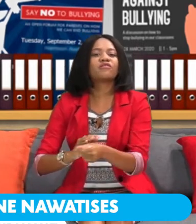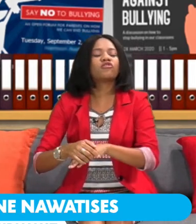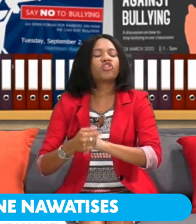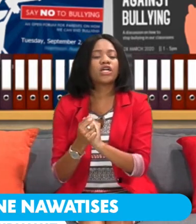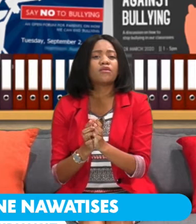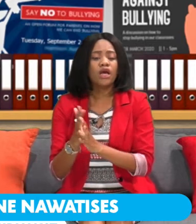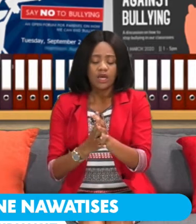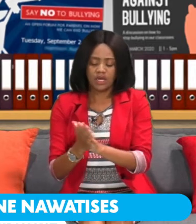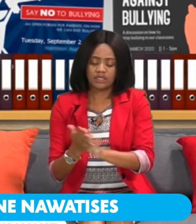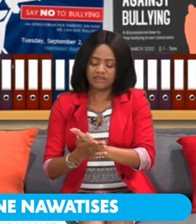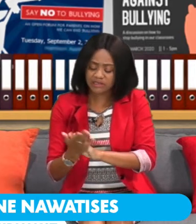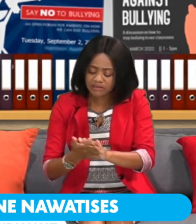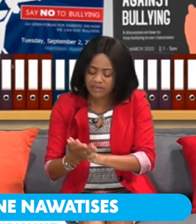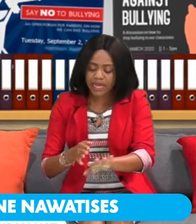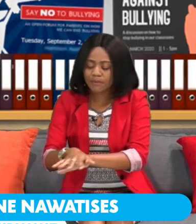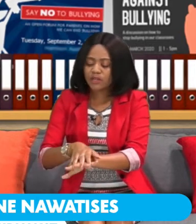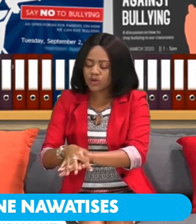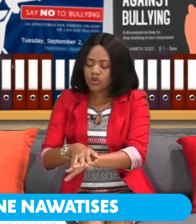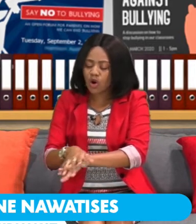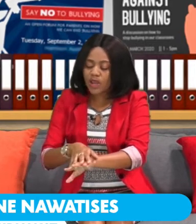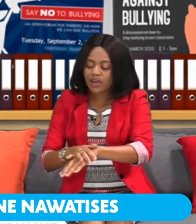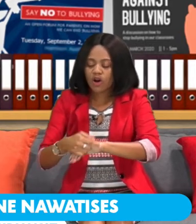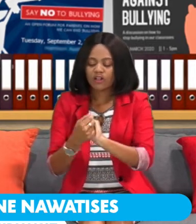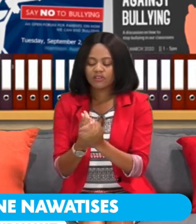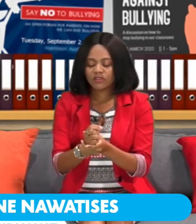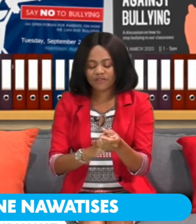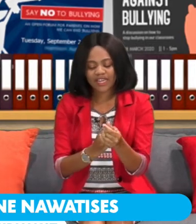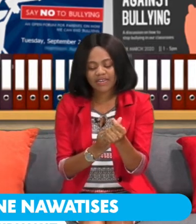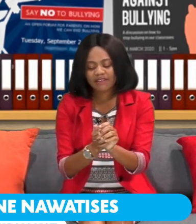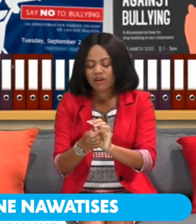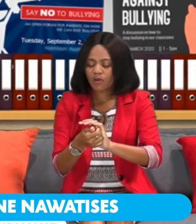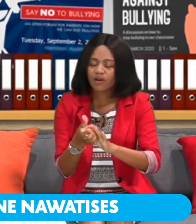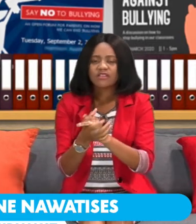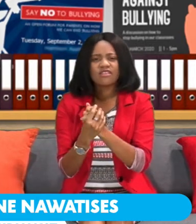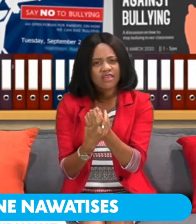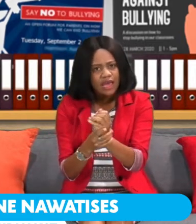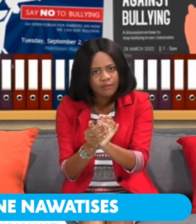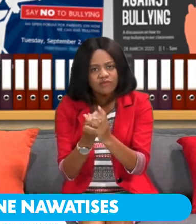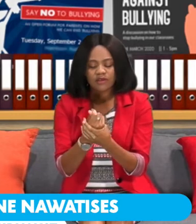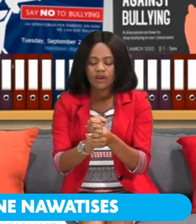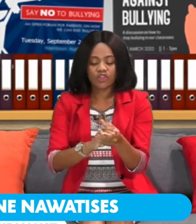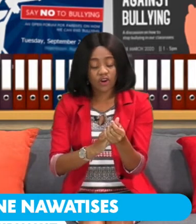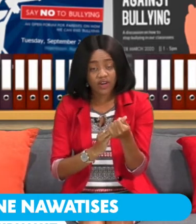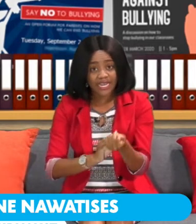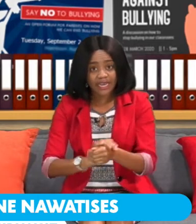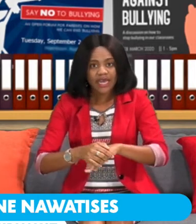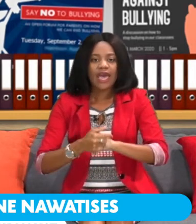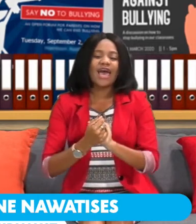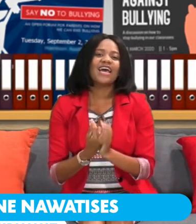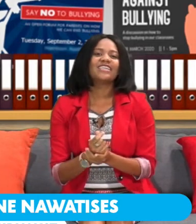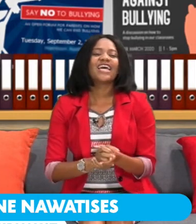keep our social distancing. Make sure you go in all those fingers around the thumbs